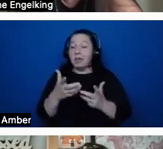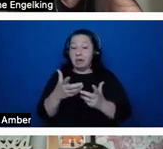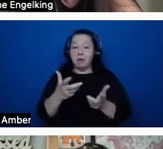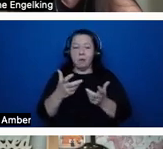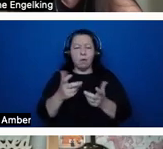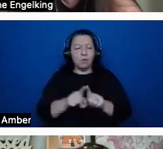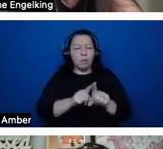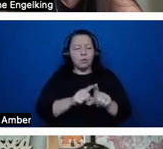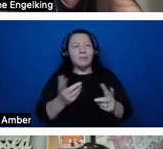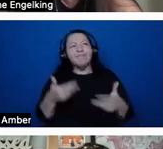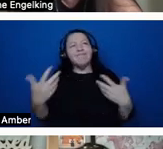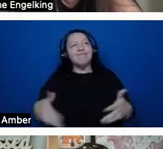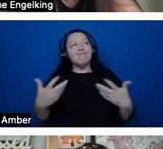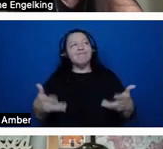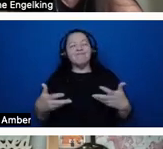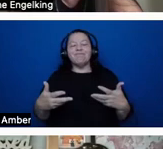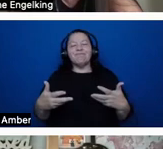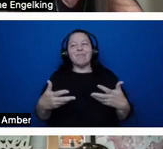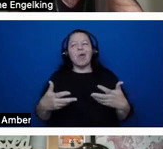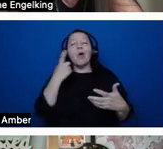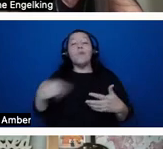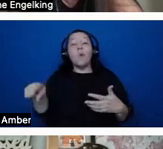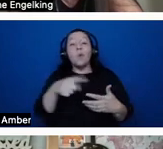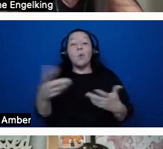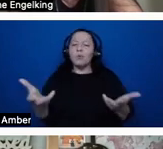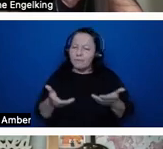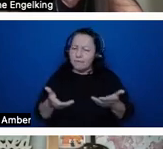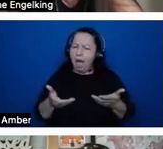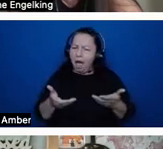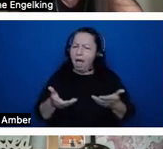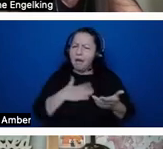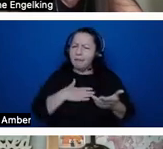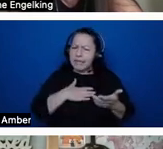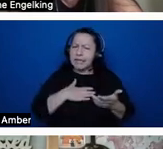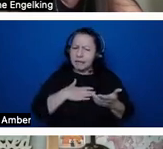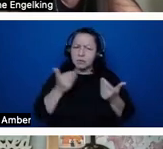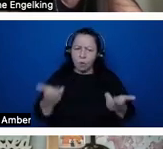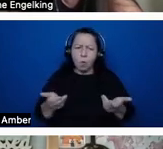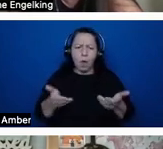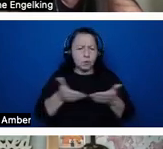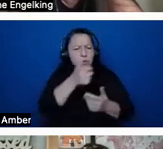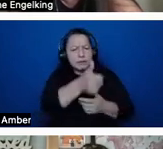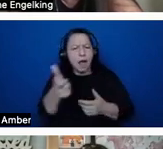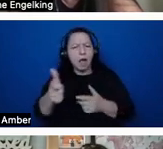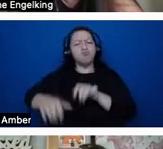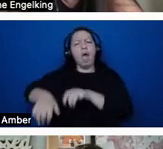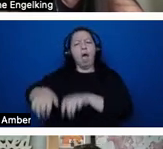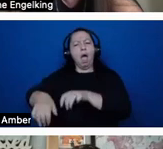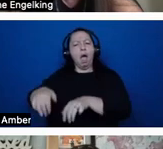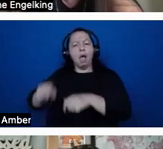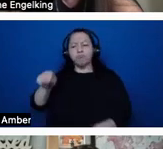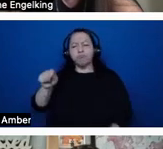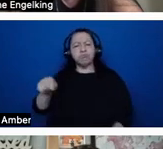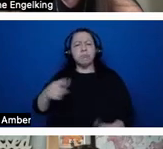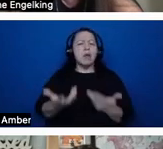to invite you all to chat in your own introduction, maybe with one of those parts of your identity that are kind